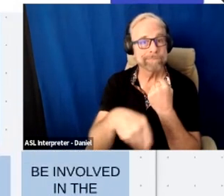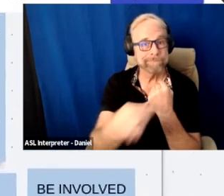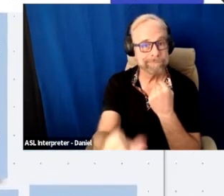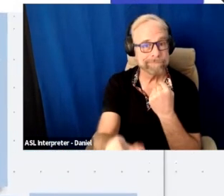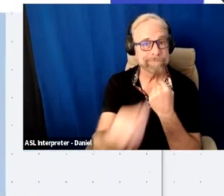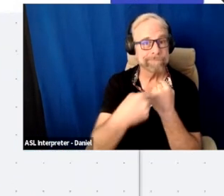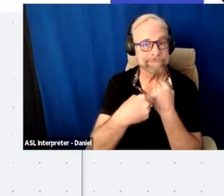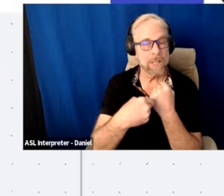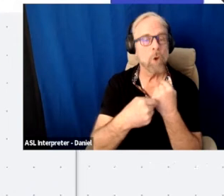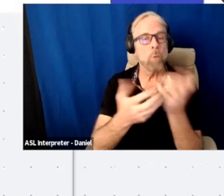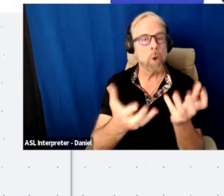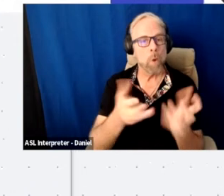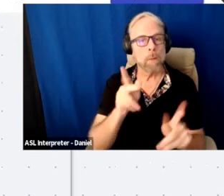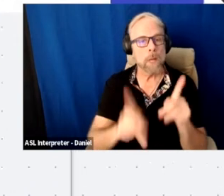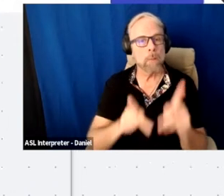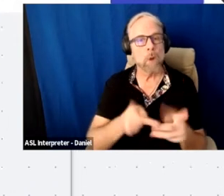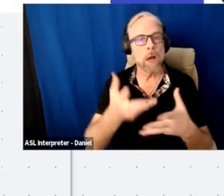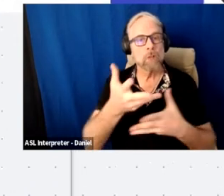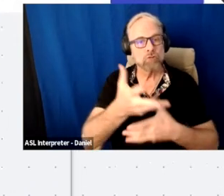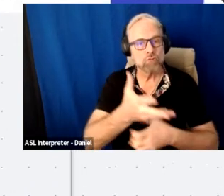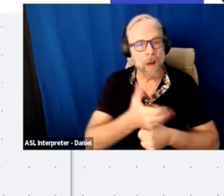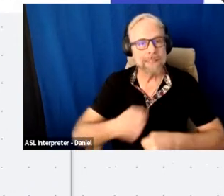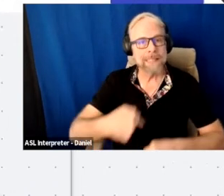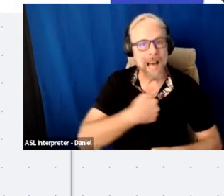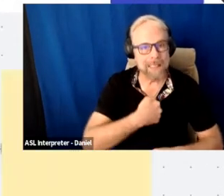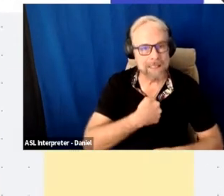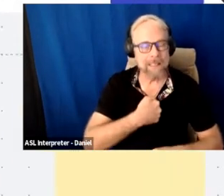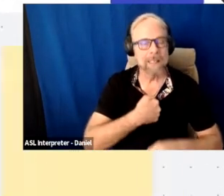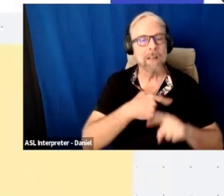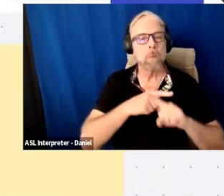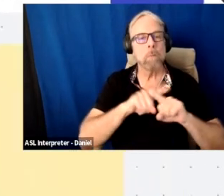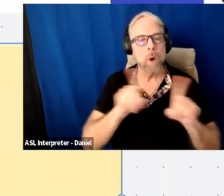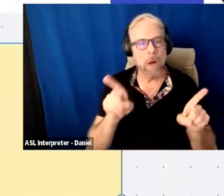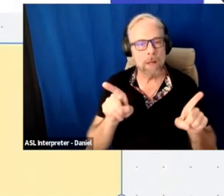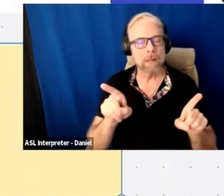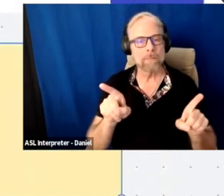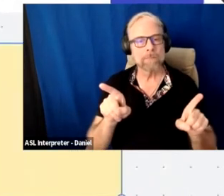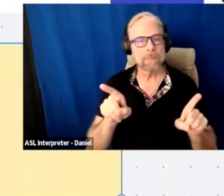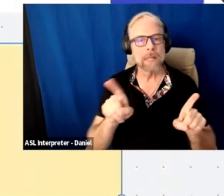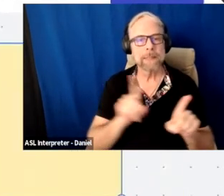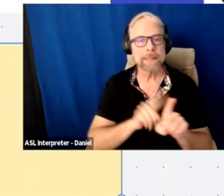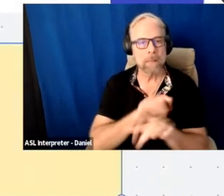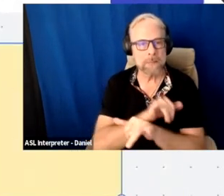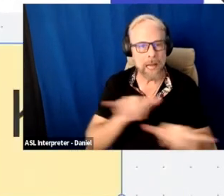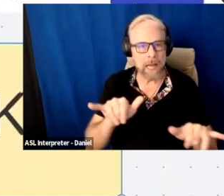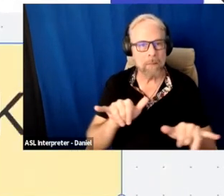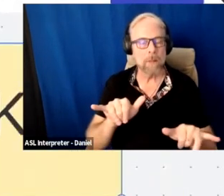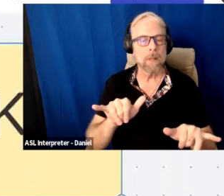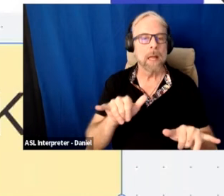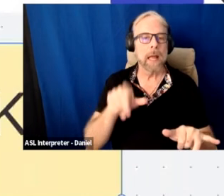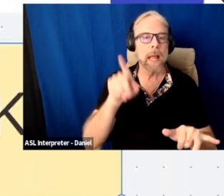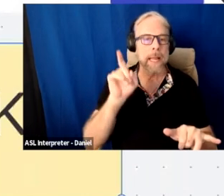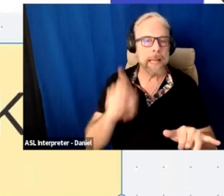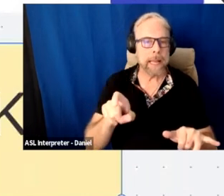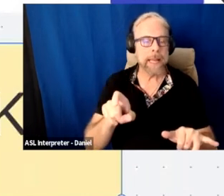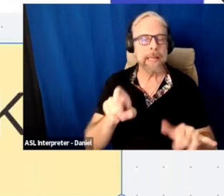folks to trust us, but I think we also need to be checking